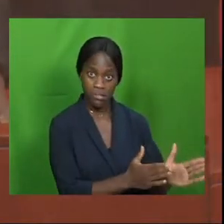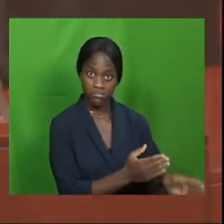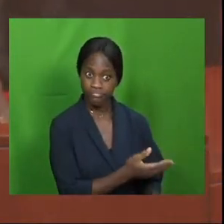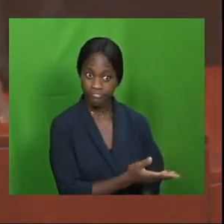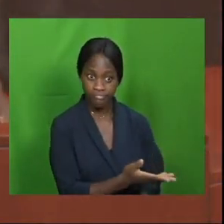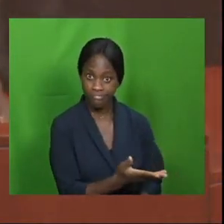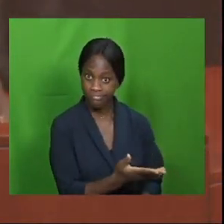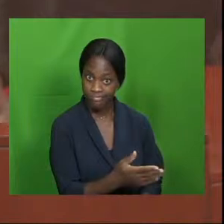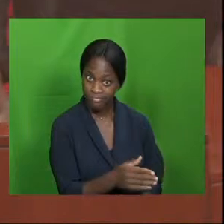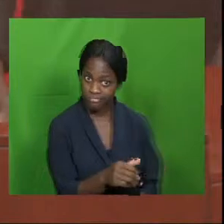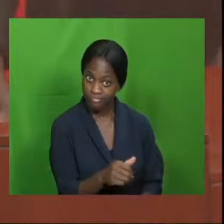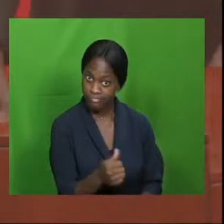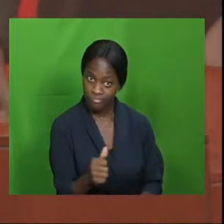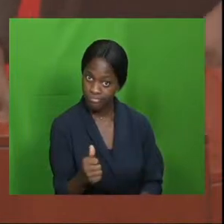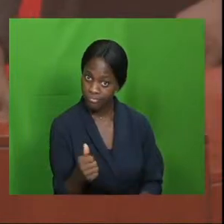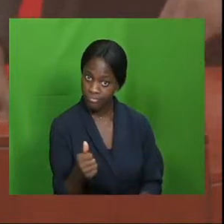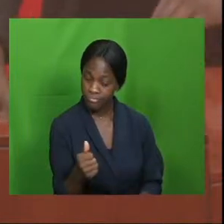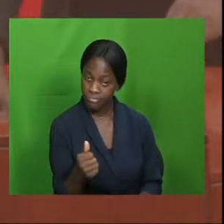what do you say to the request?